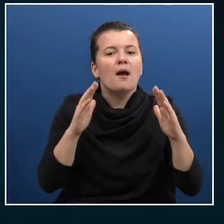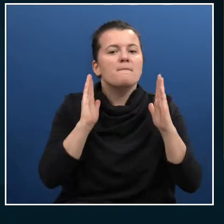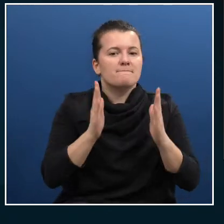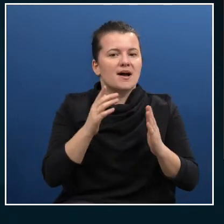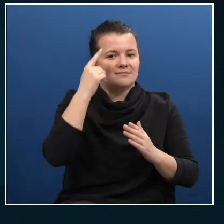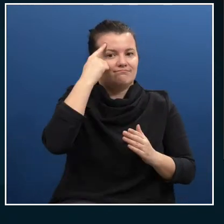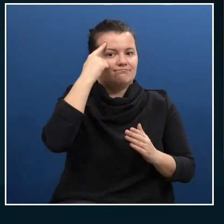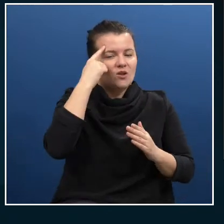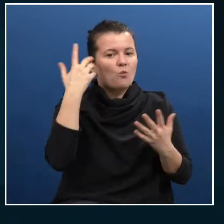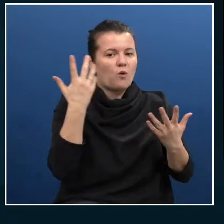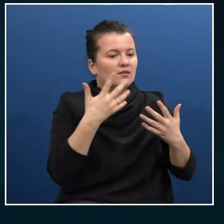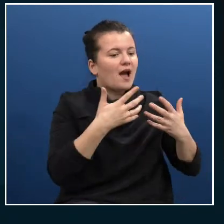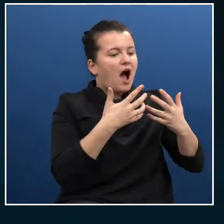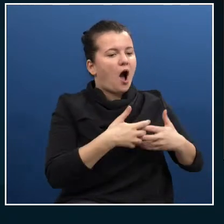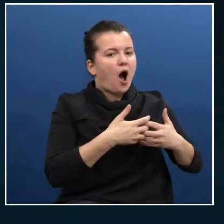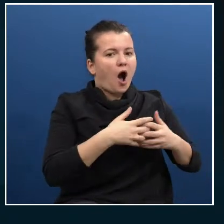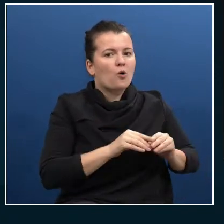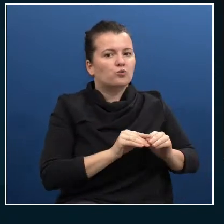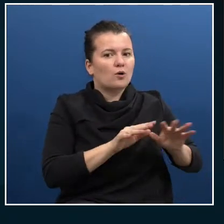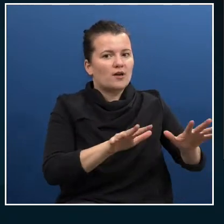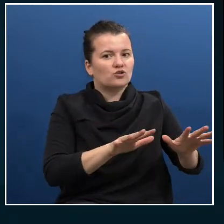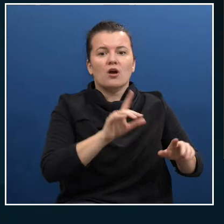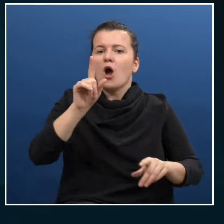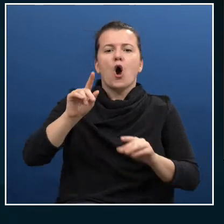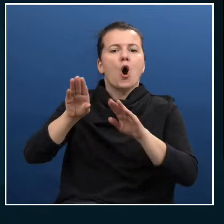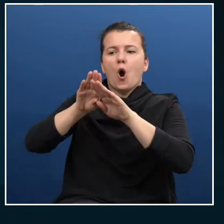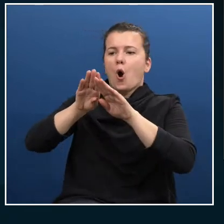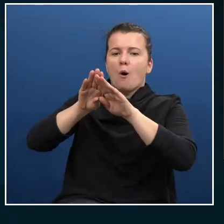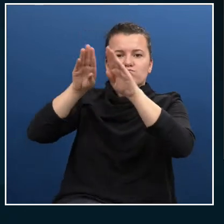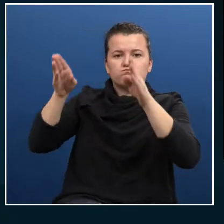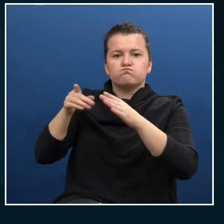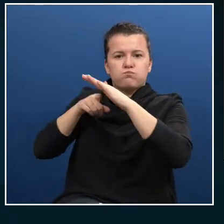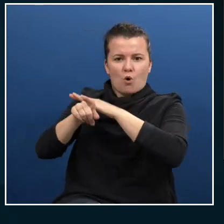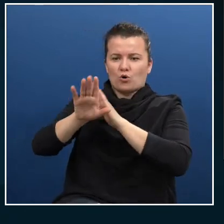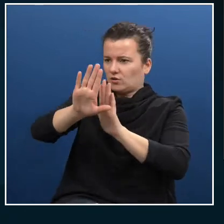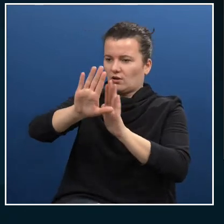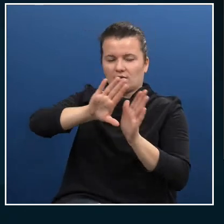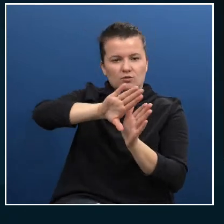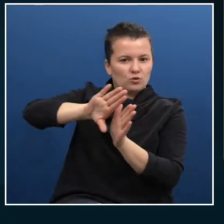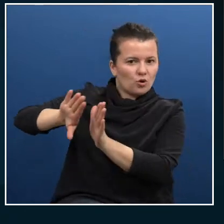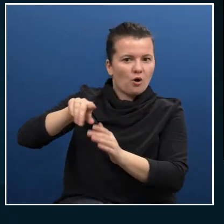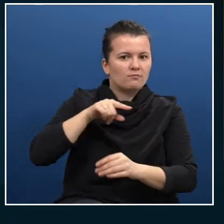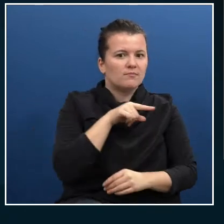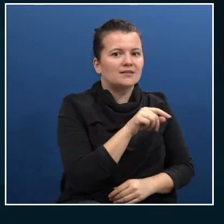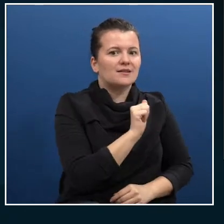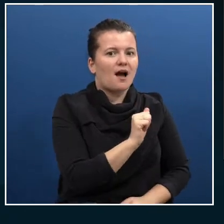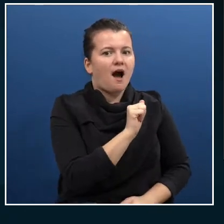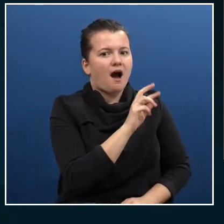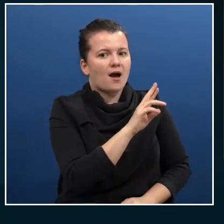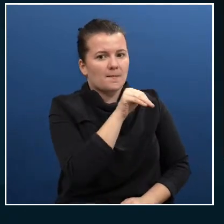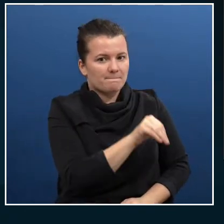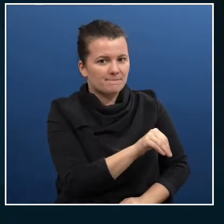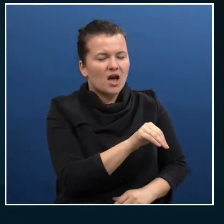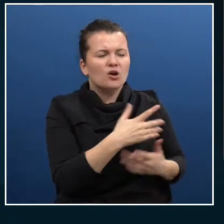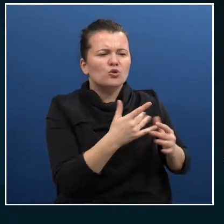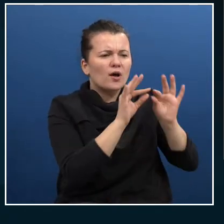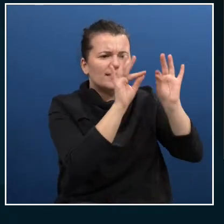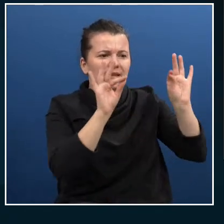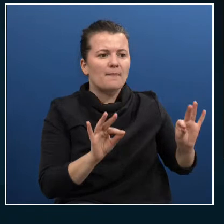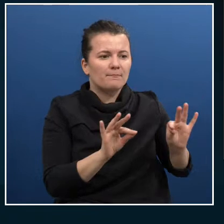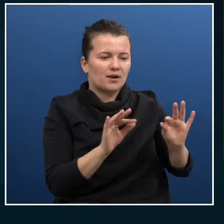the portal, we had to get familiar with Azure Resource Manager templates, or ARM templates, as I like to call